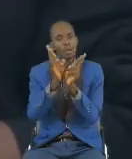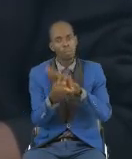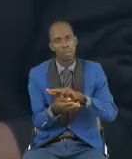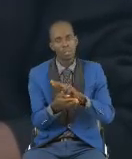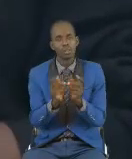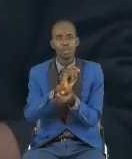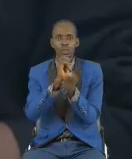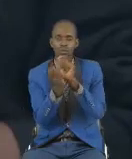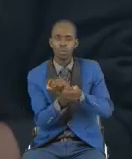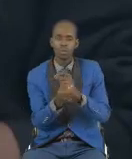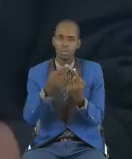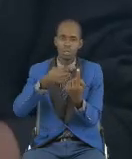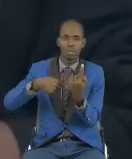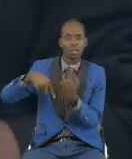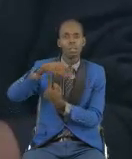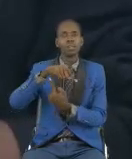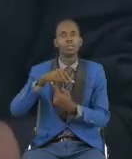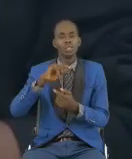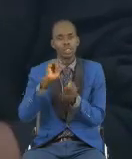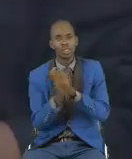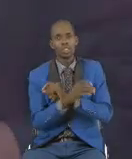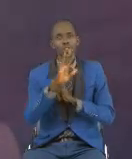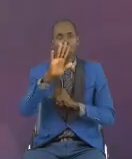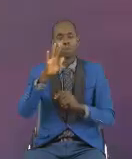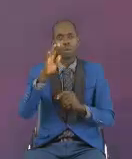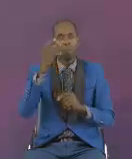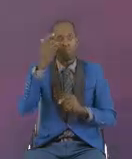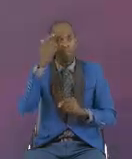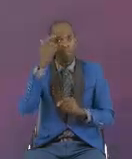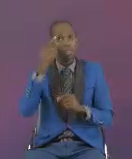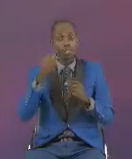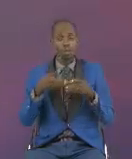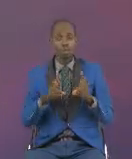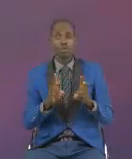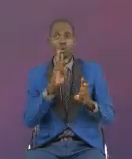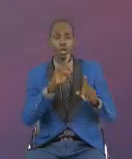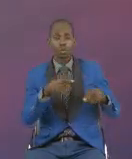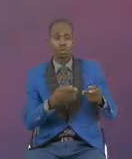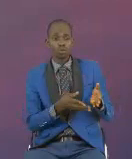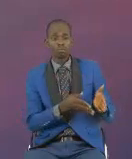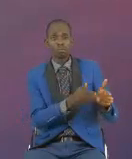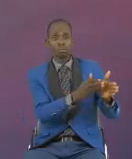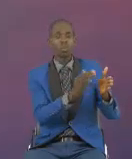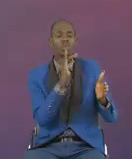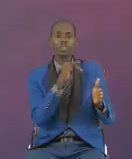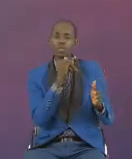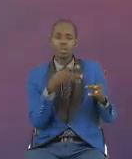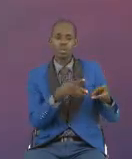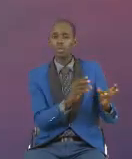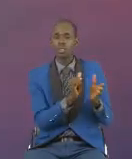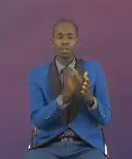around, change your mind. The way you've been going is not the way that will lead to